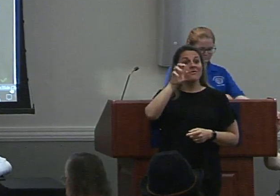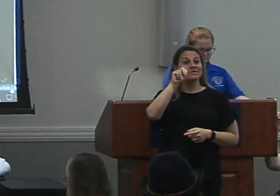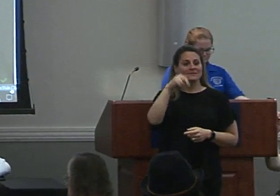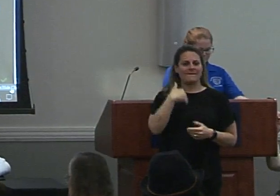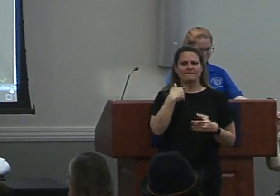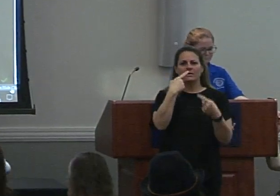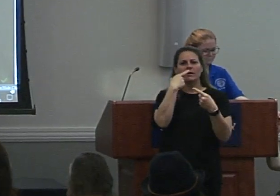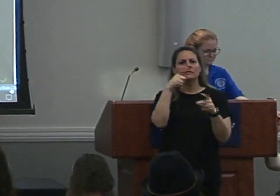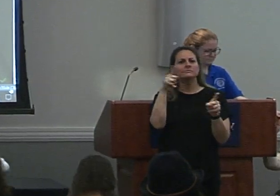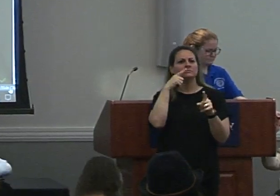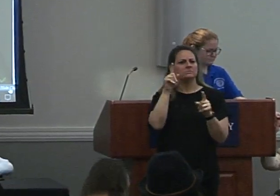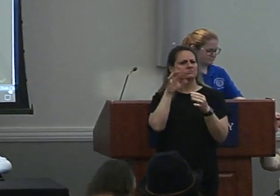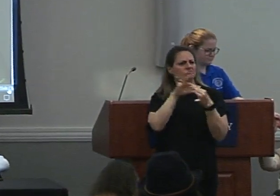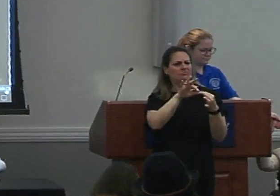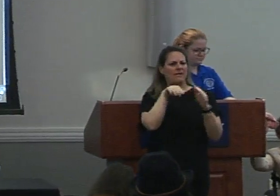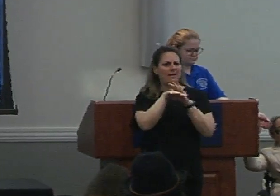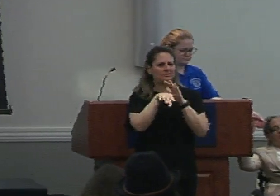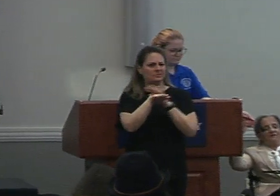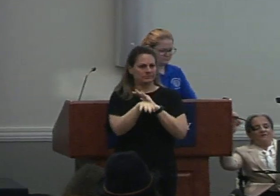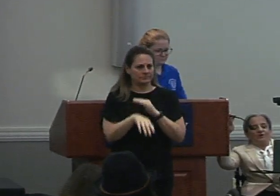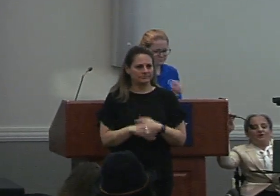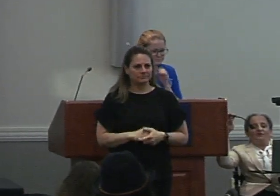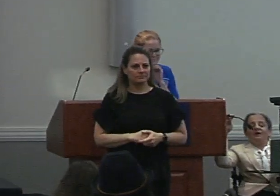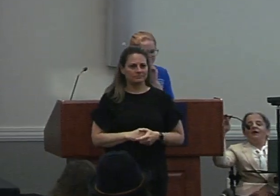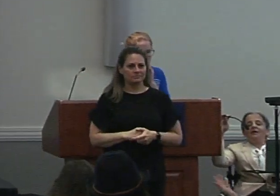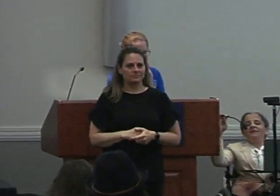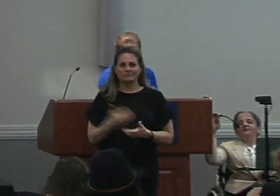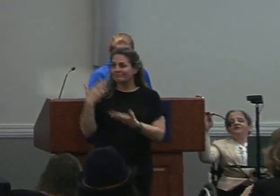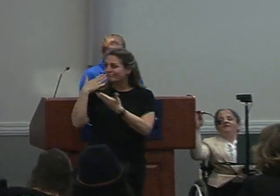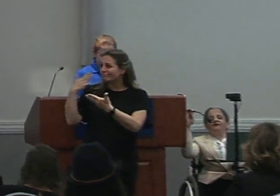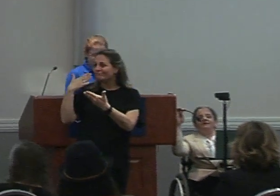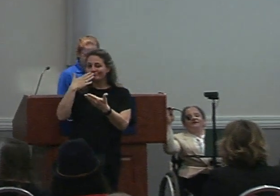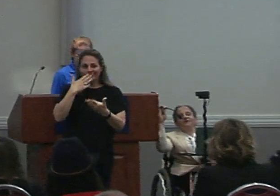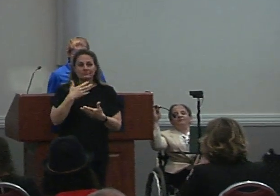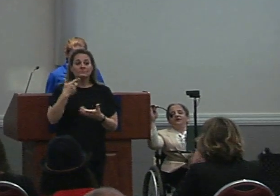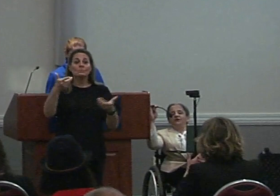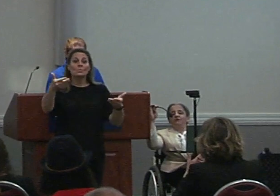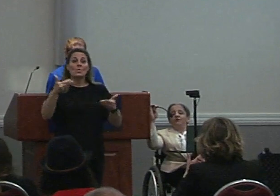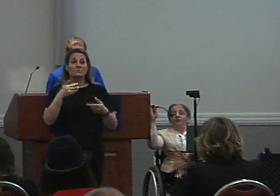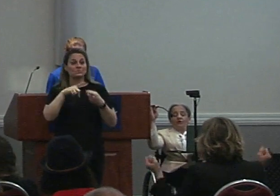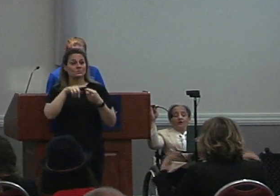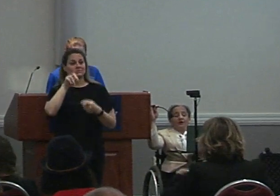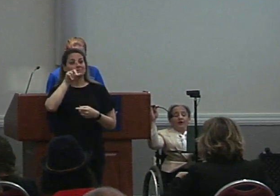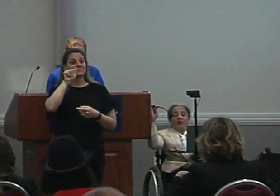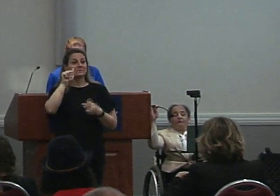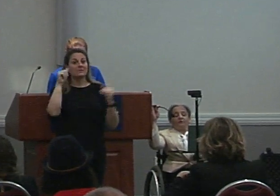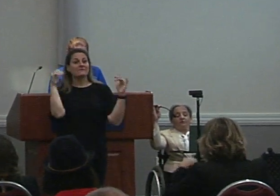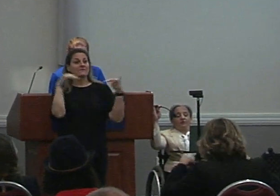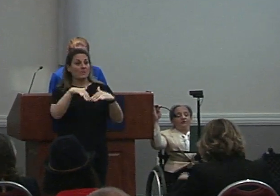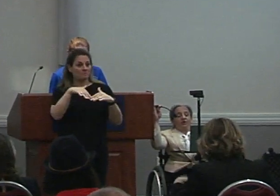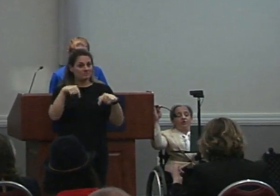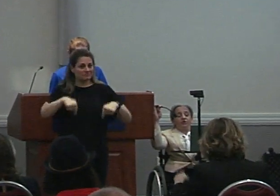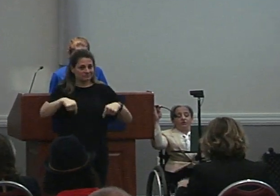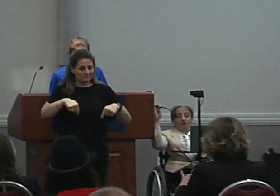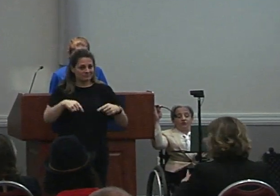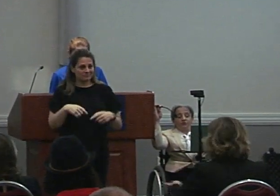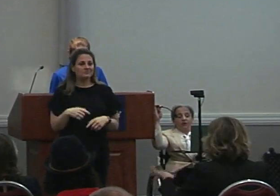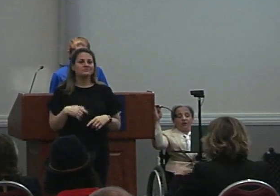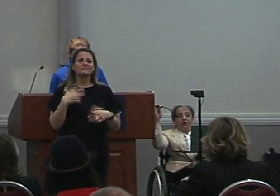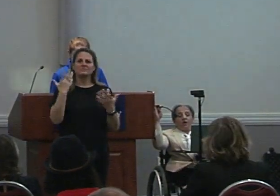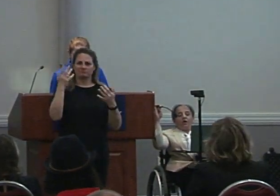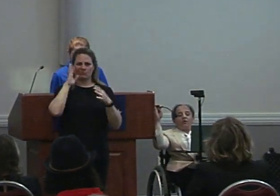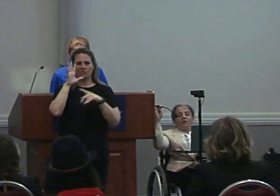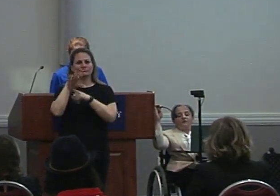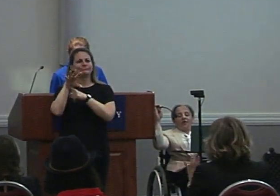Thank you, everybody, and welcome to the Disability Community Forum. This event is being recorded and will be posted on